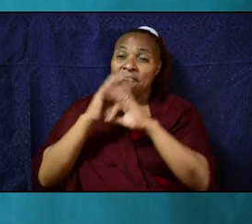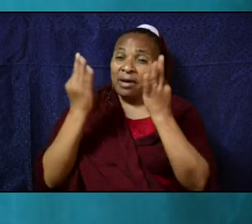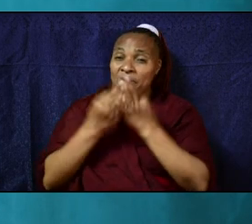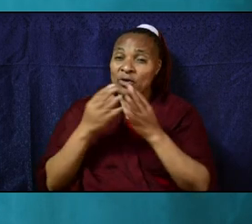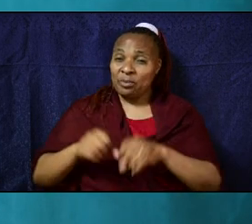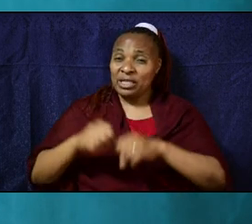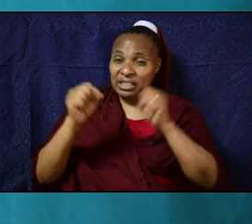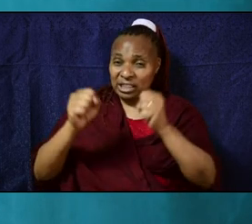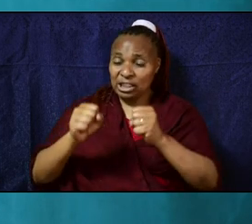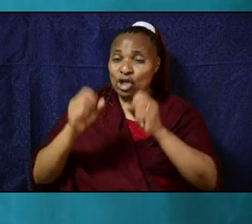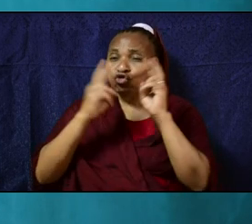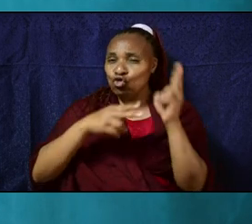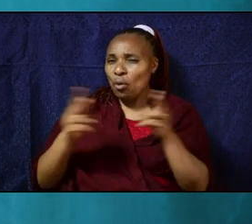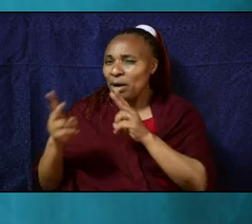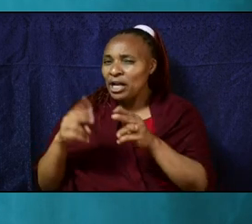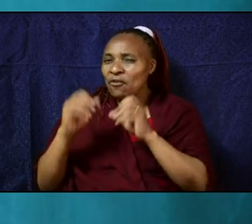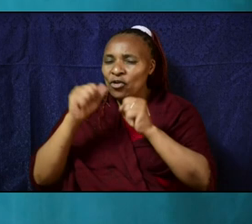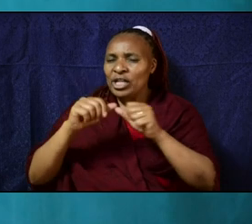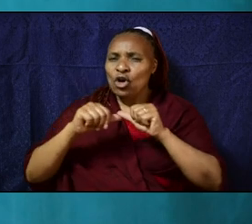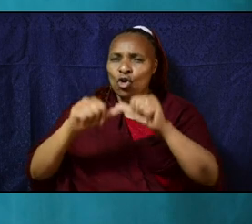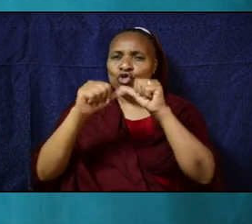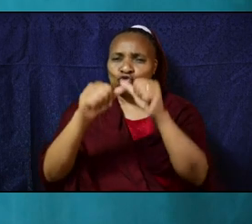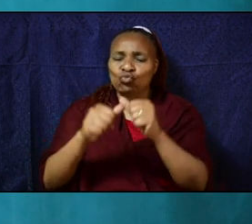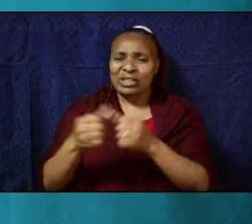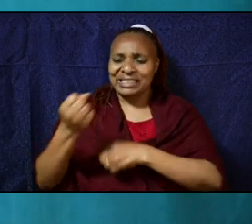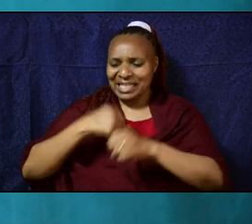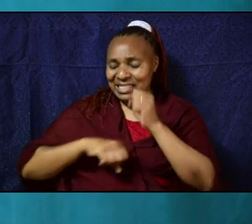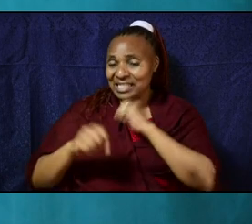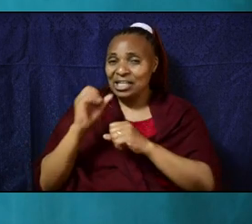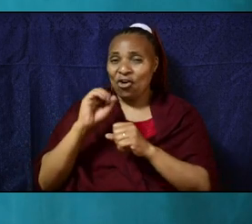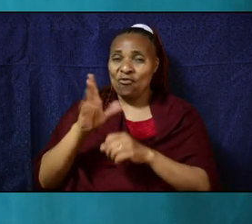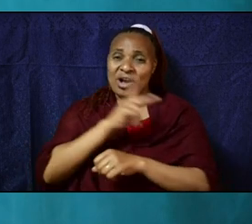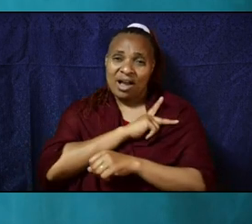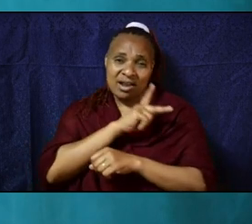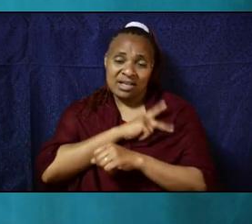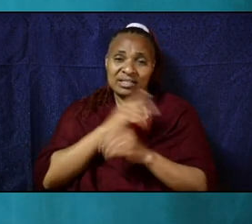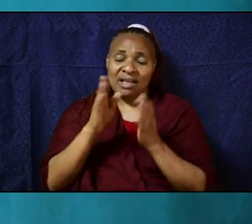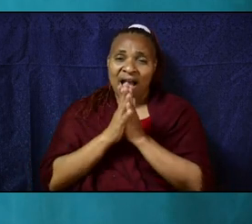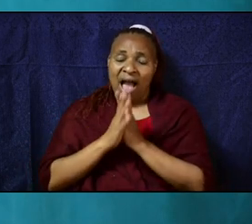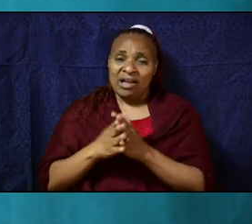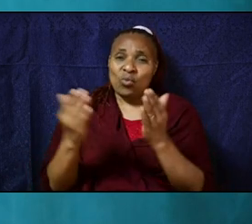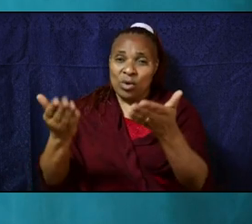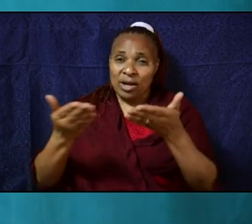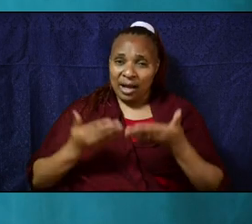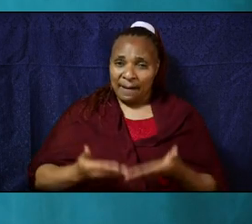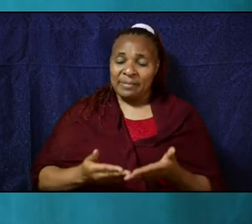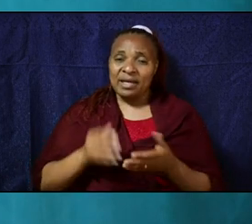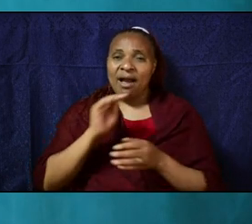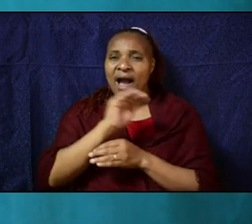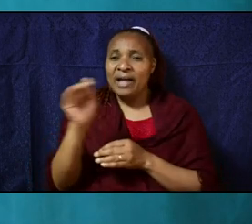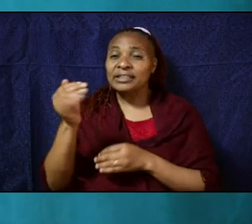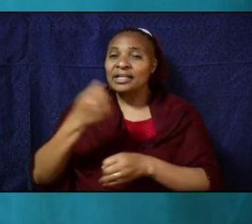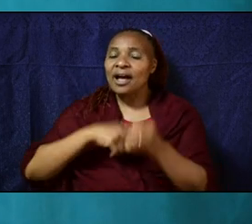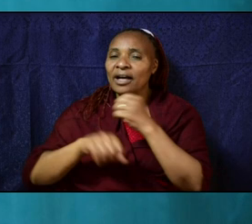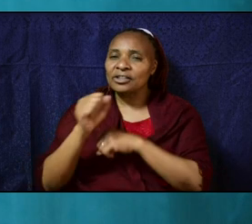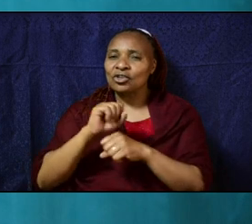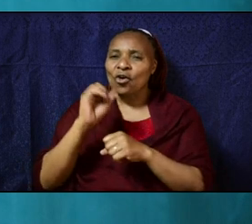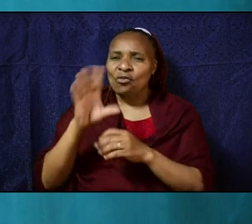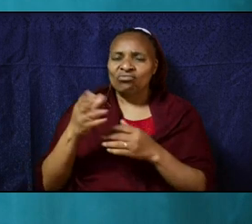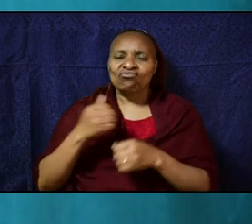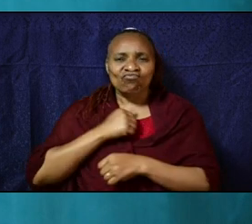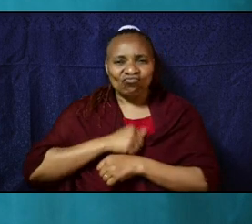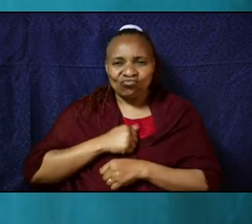was accustomed to the constant exercise of kindness and hospitality, and he now asked that an act of courtesy